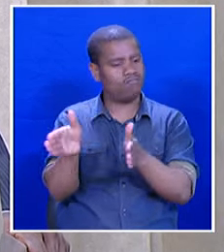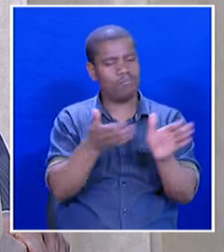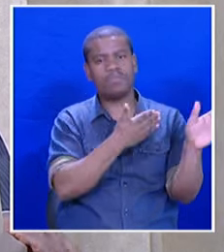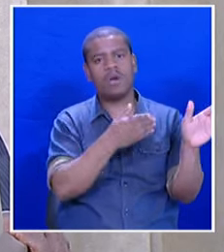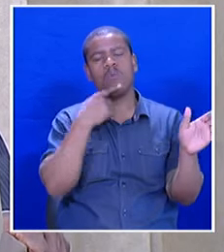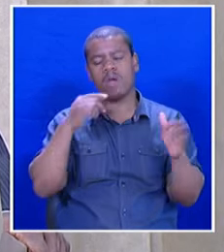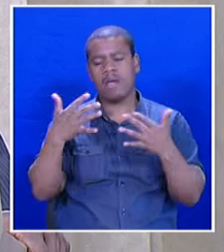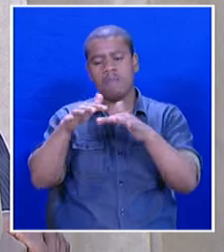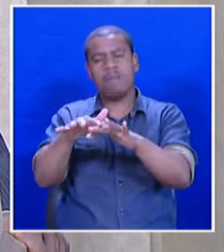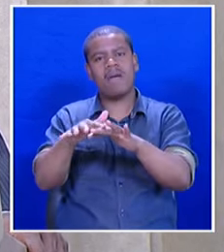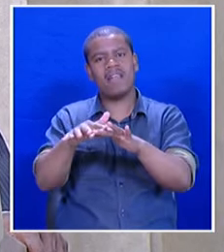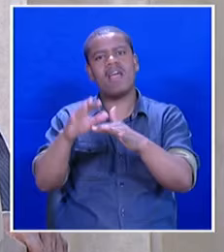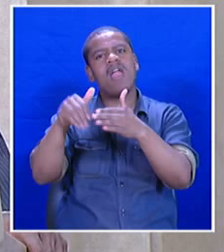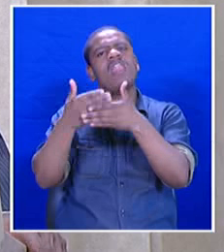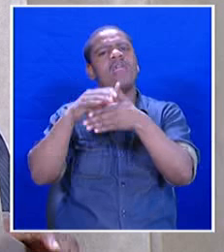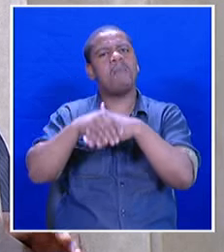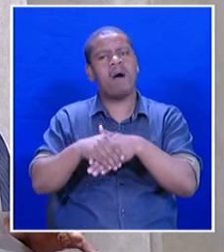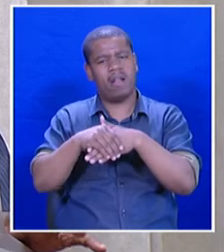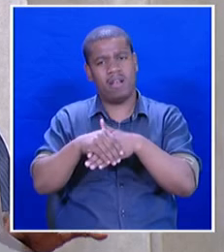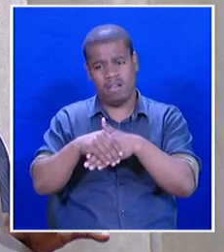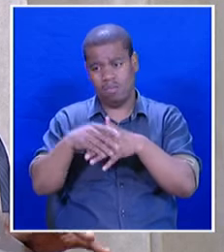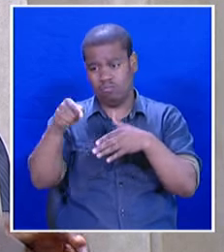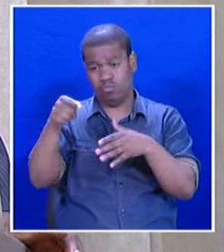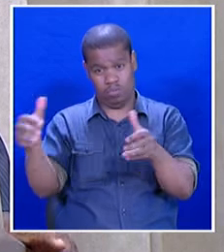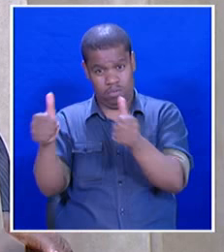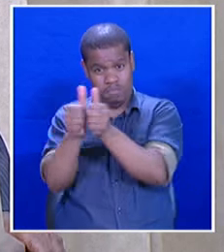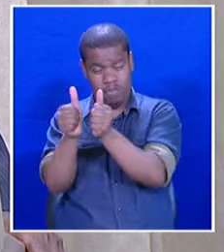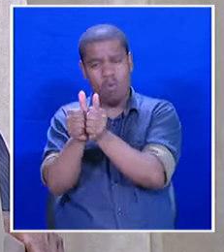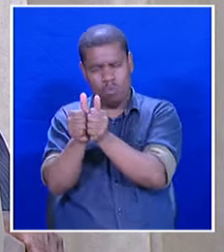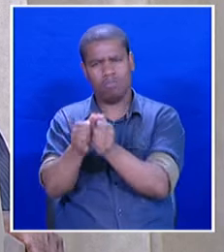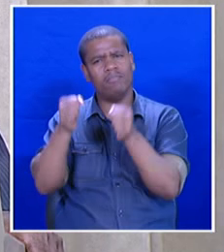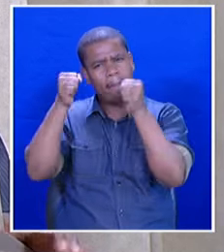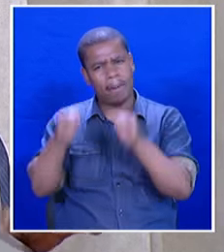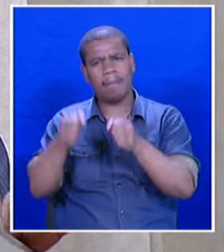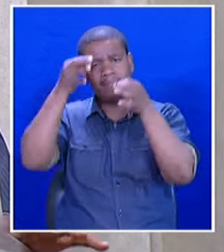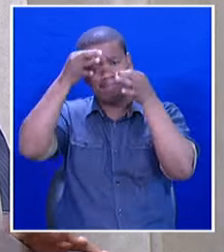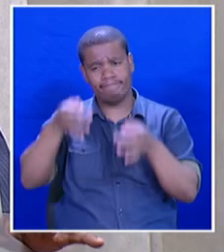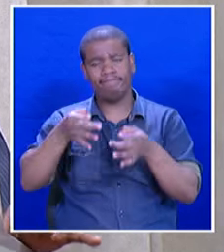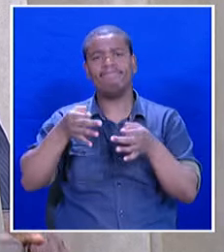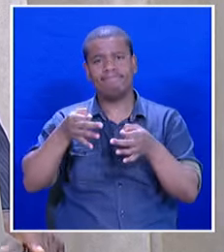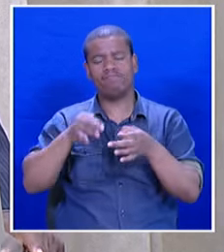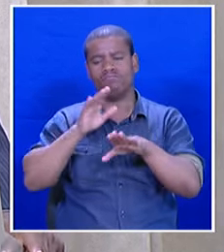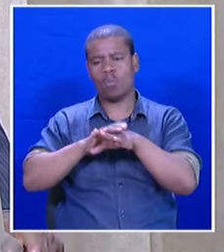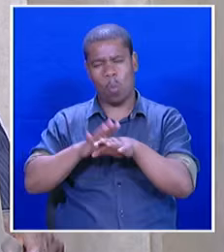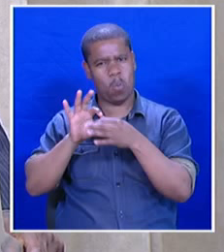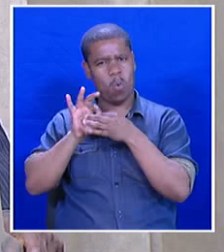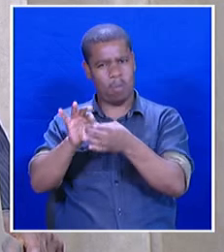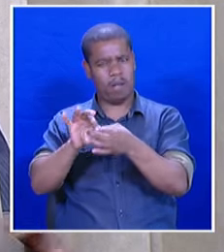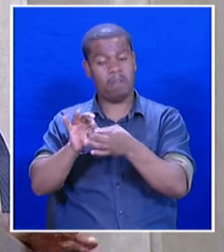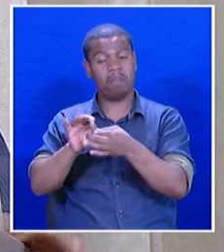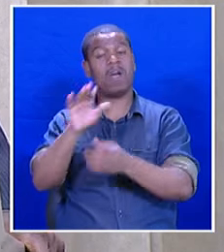underpinned by our strong resolve to make sure that we develop the African continent as we